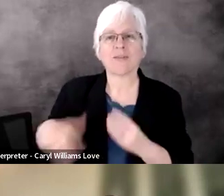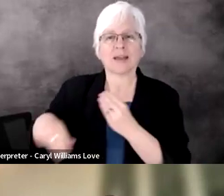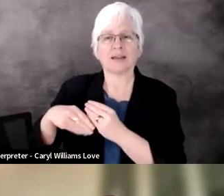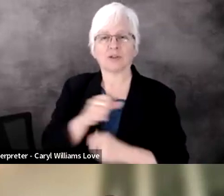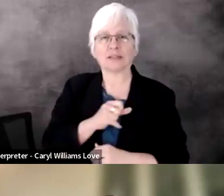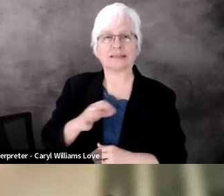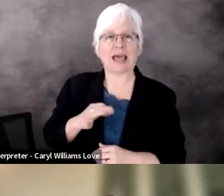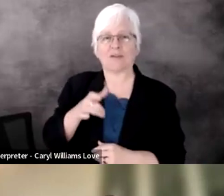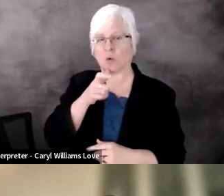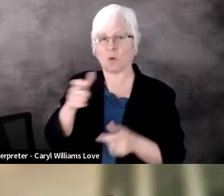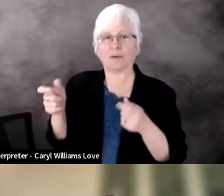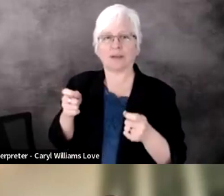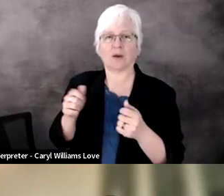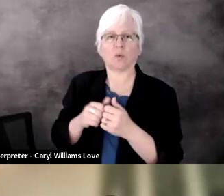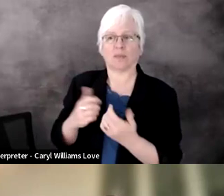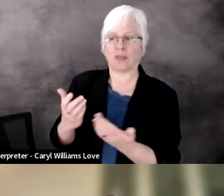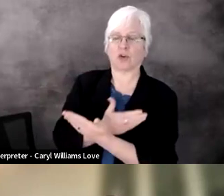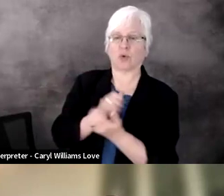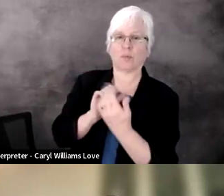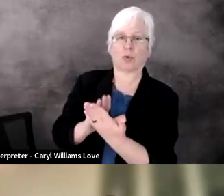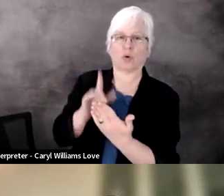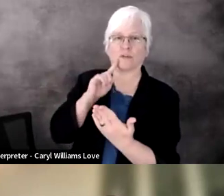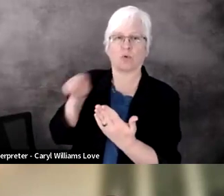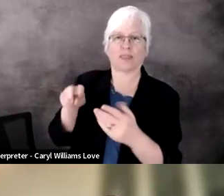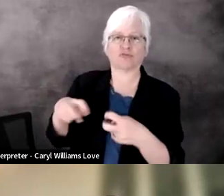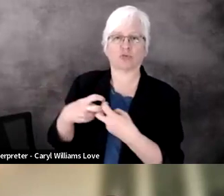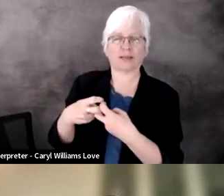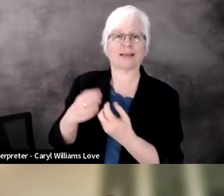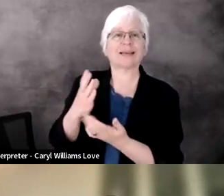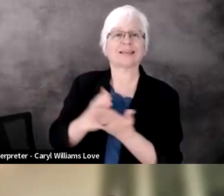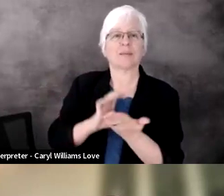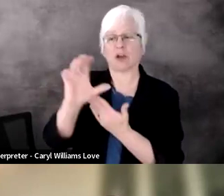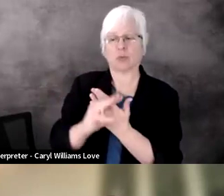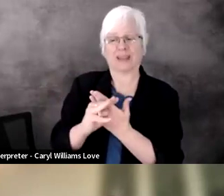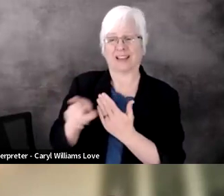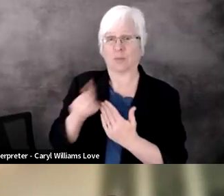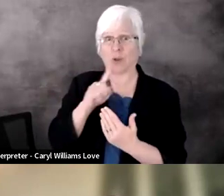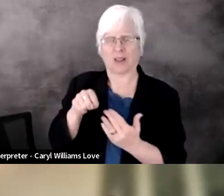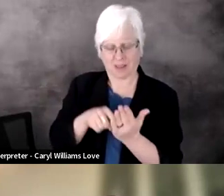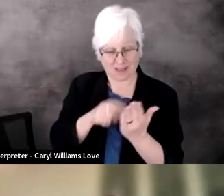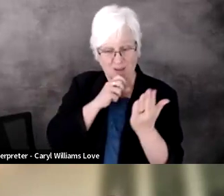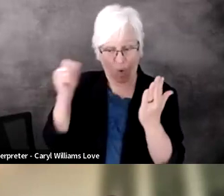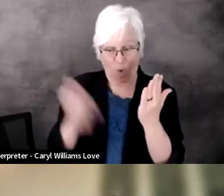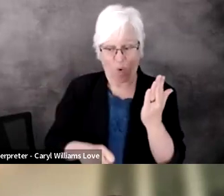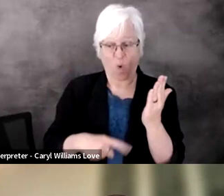newfound approach to crises. Some of the curriculum is really outdated and archaic. Thanks.